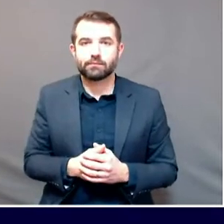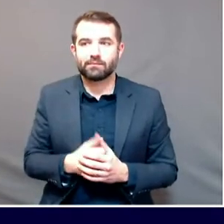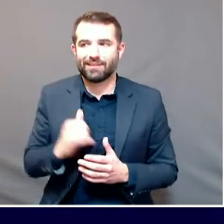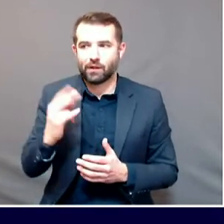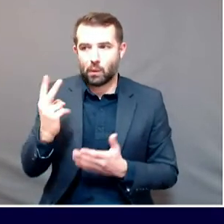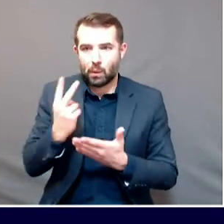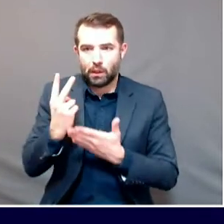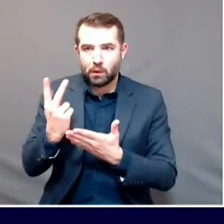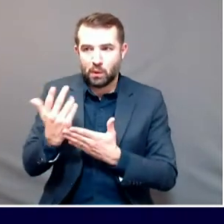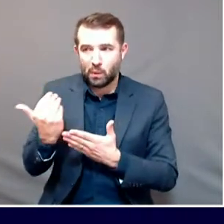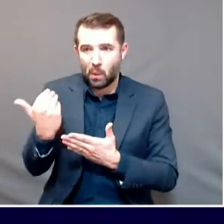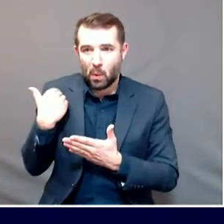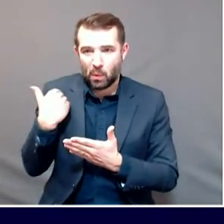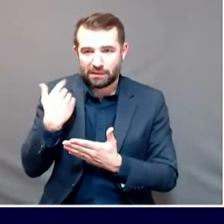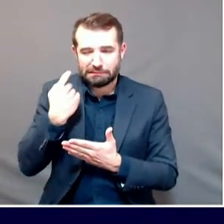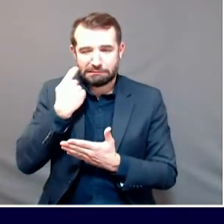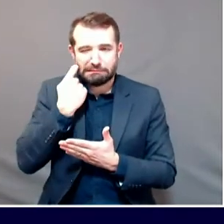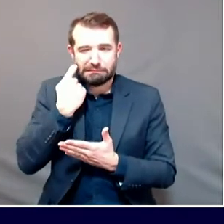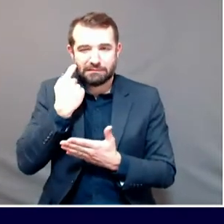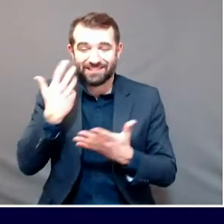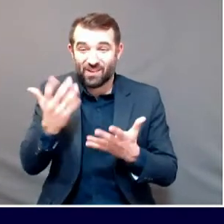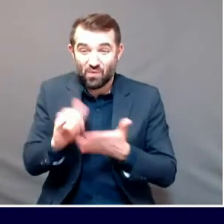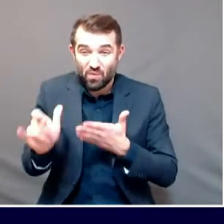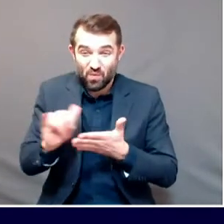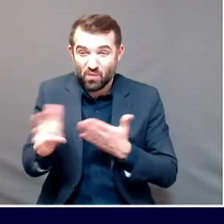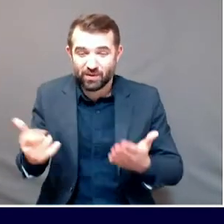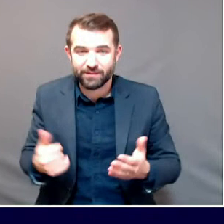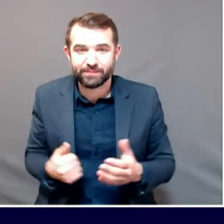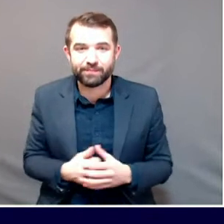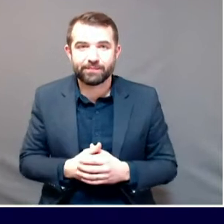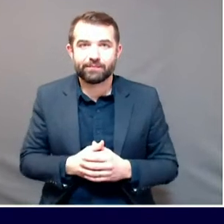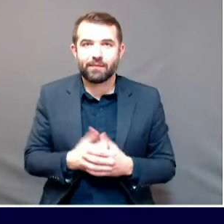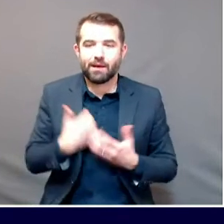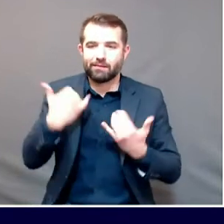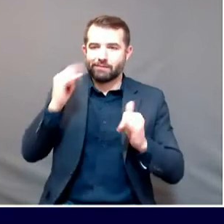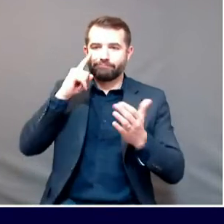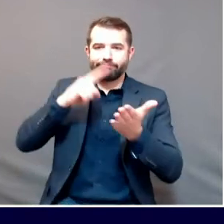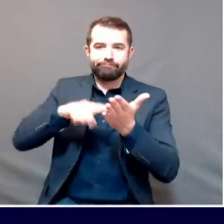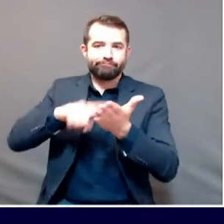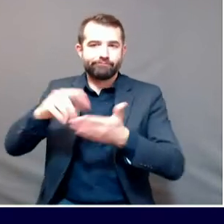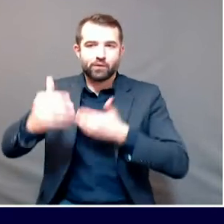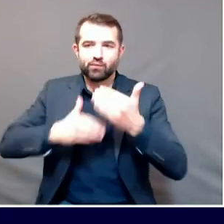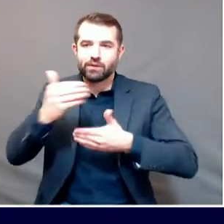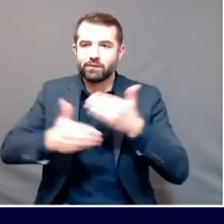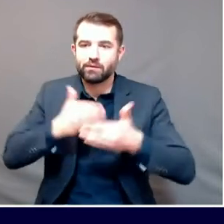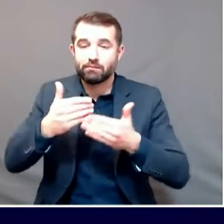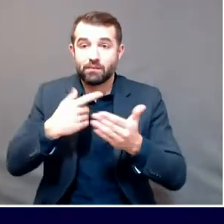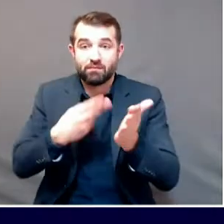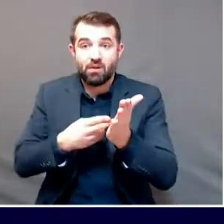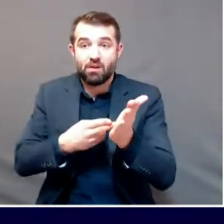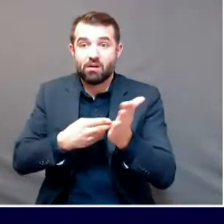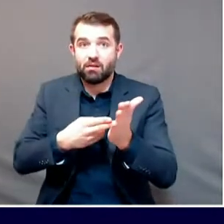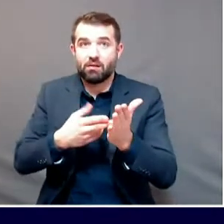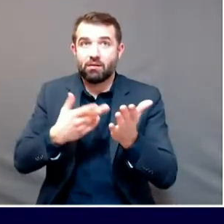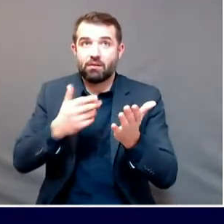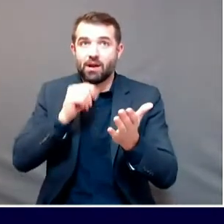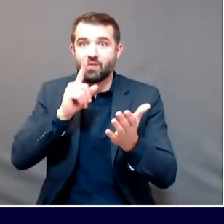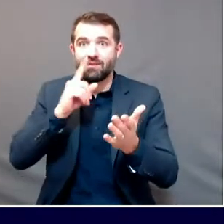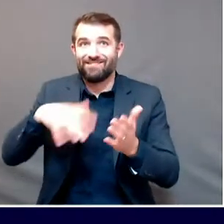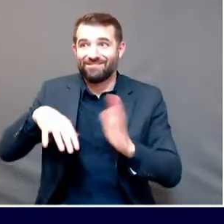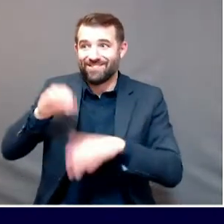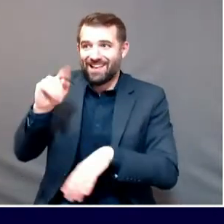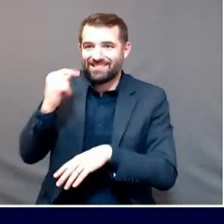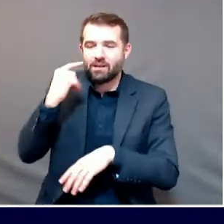and it's that trade-off between wanting to be upfront and direct and timely and transparent when I report these things, but